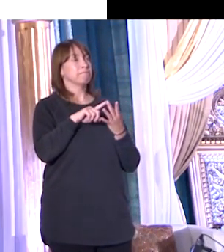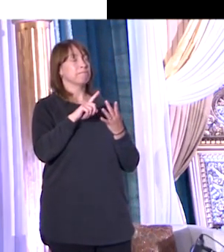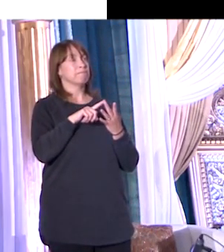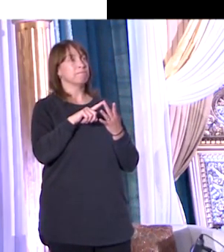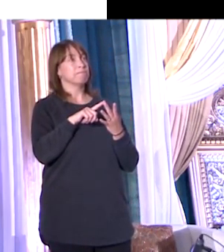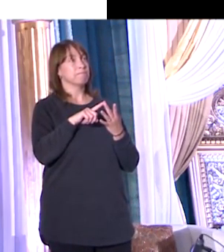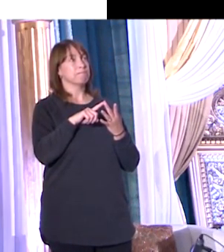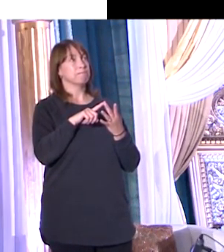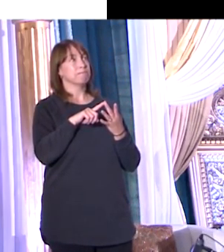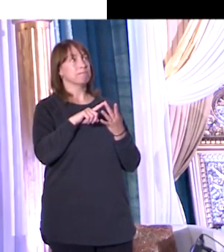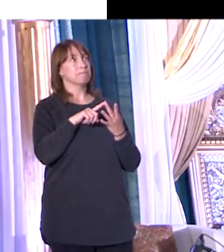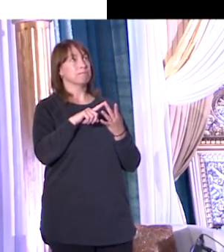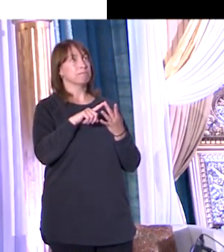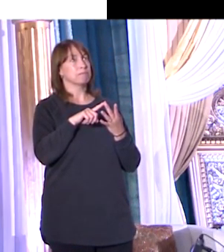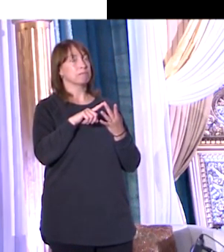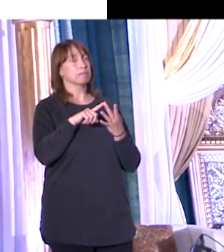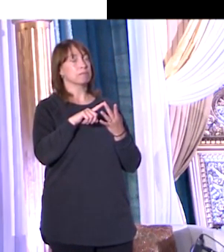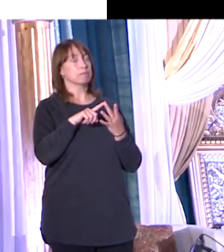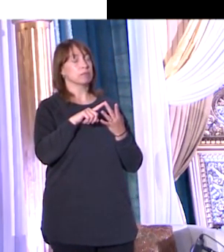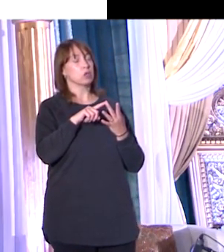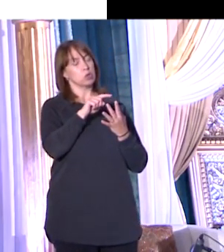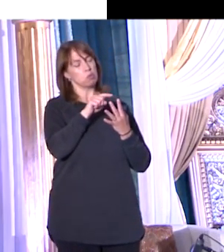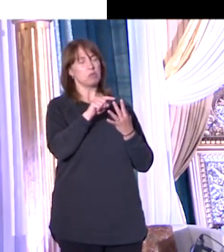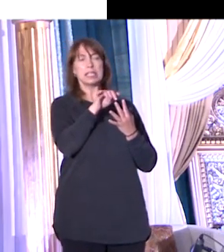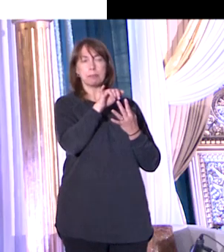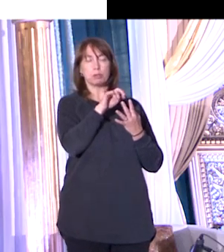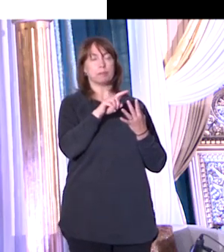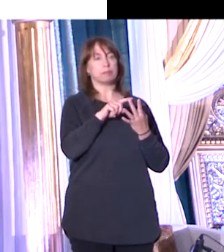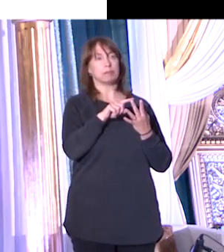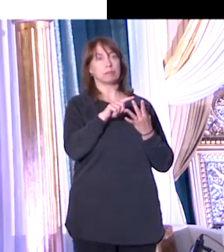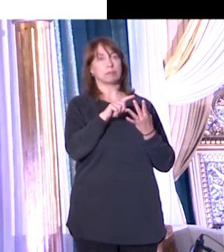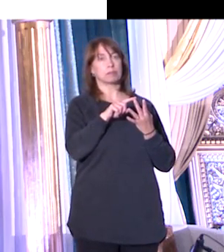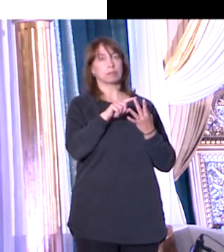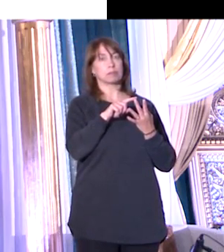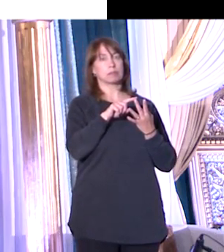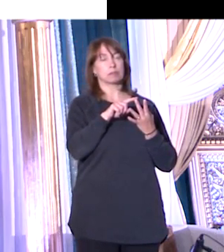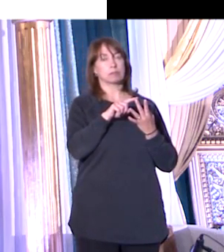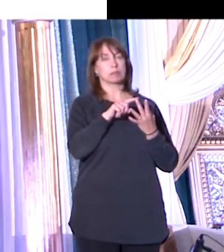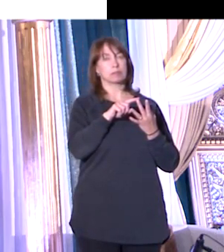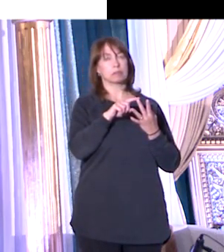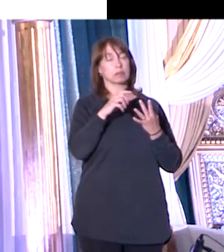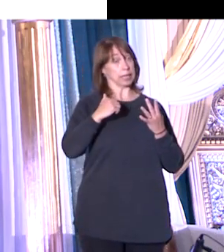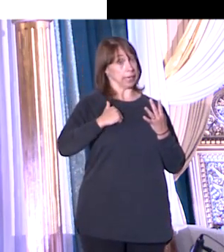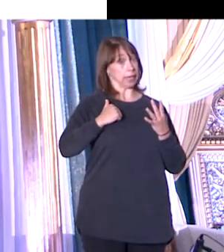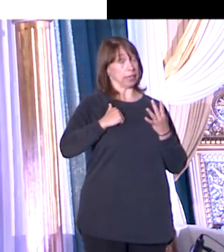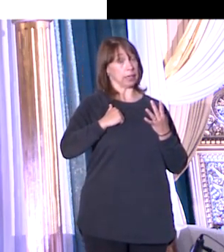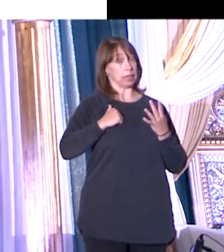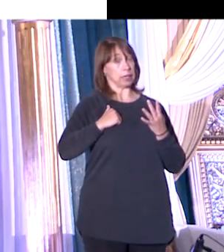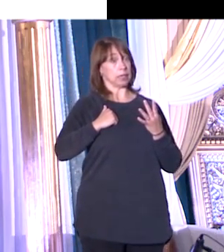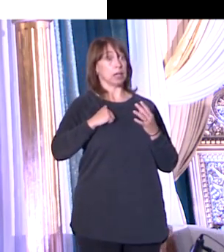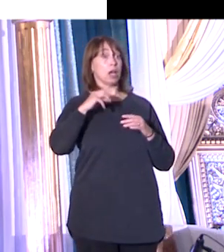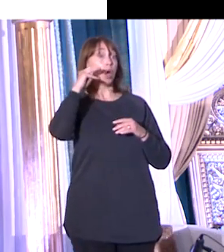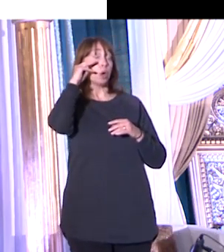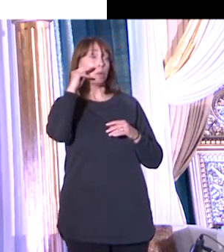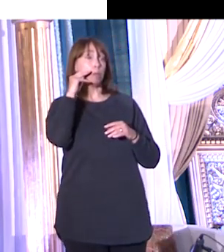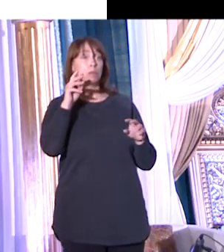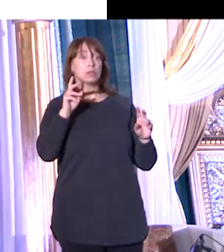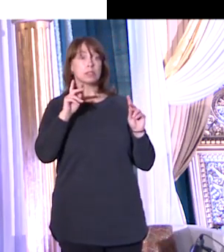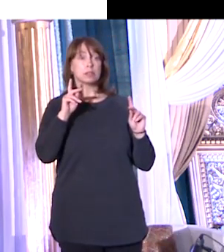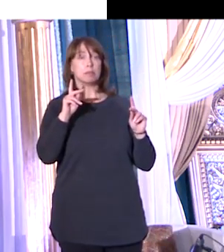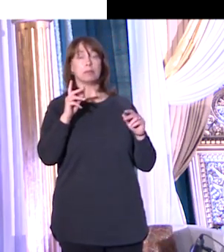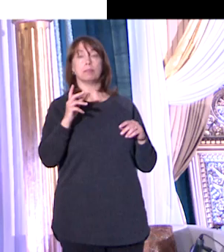And I think related to that is Muslims, for the most part in this country, are as connected to the positive values